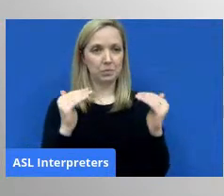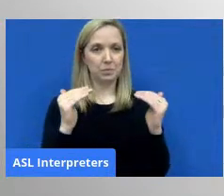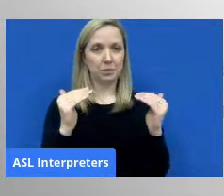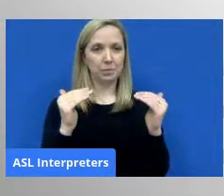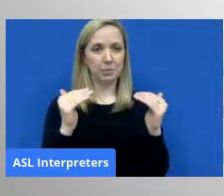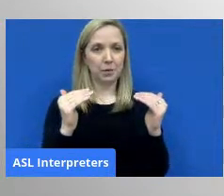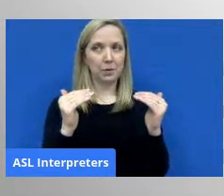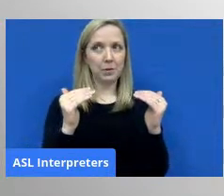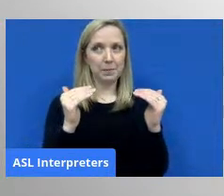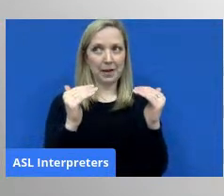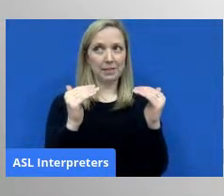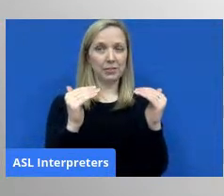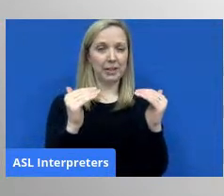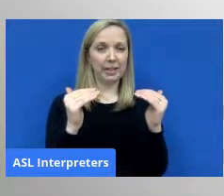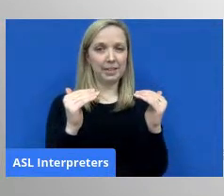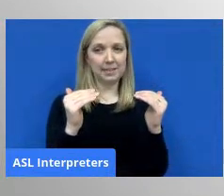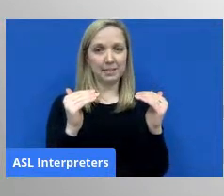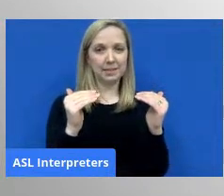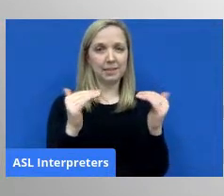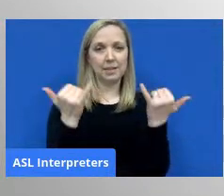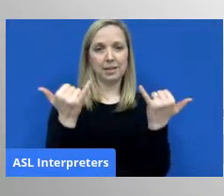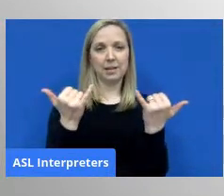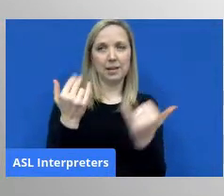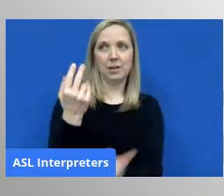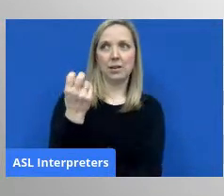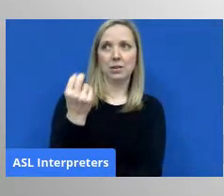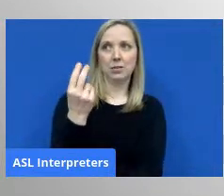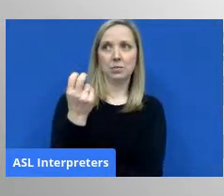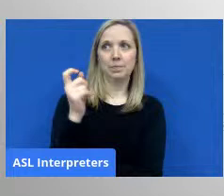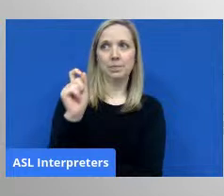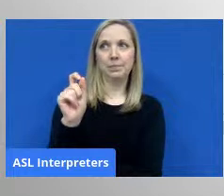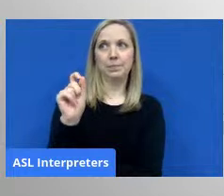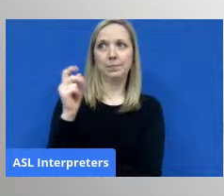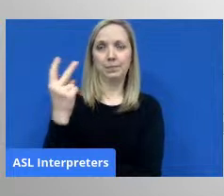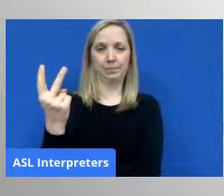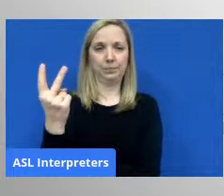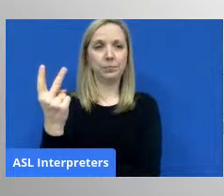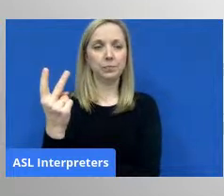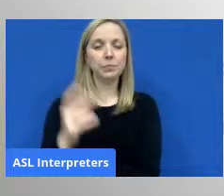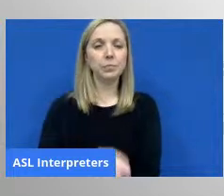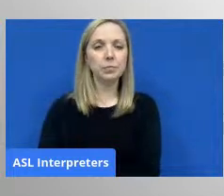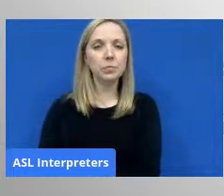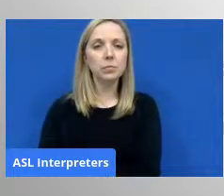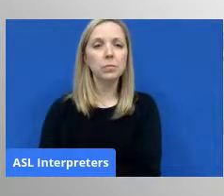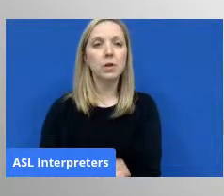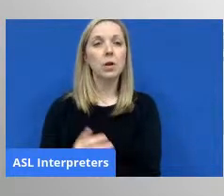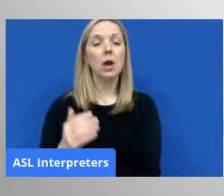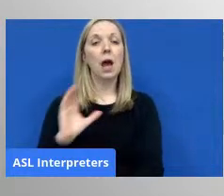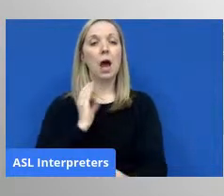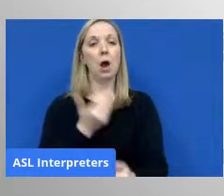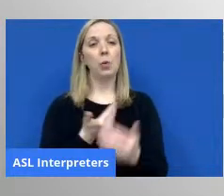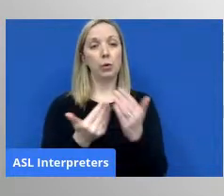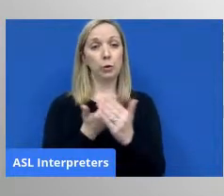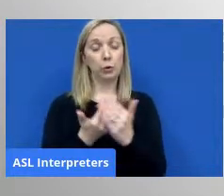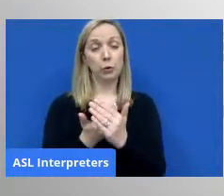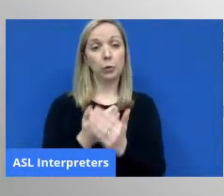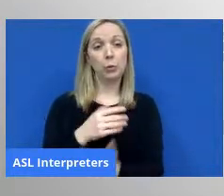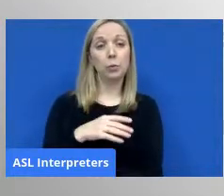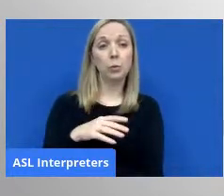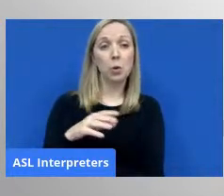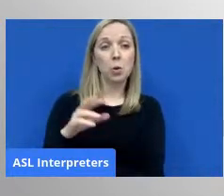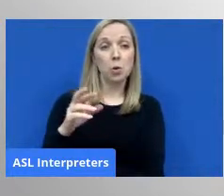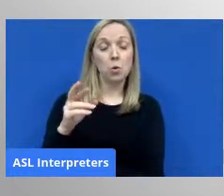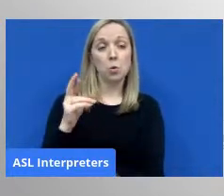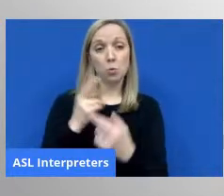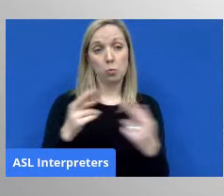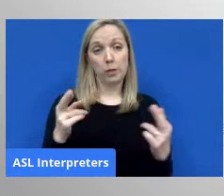item 12.2, and this is our action to renew school resource officer MOU, the MOU for